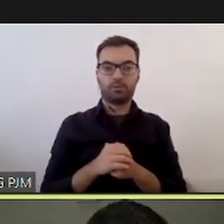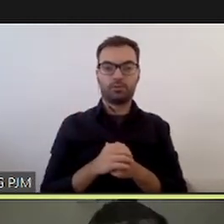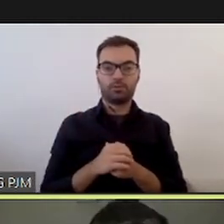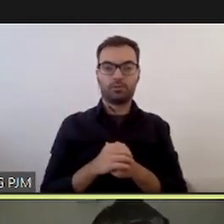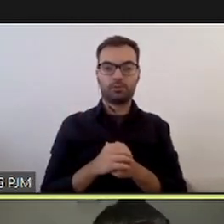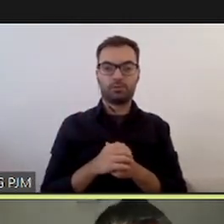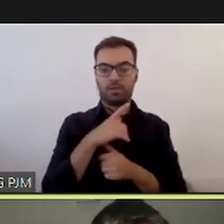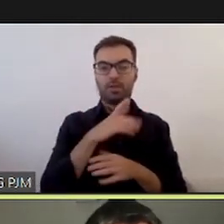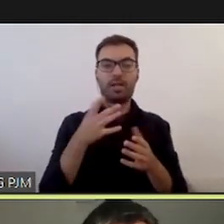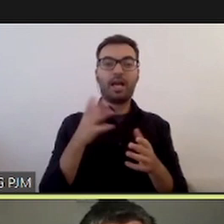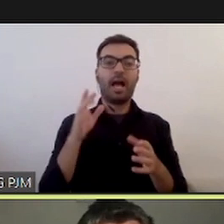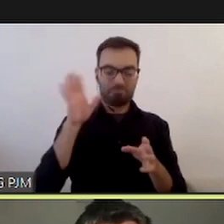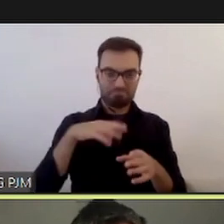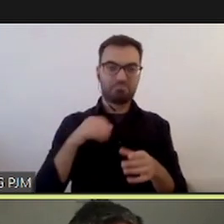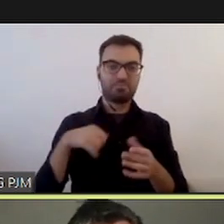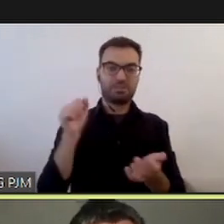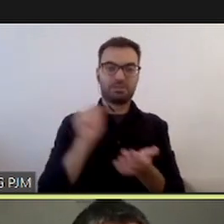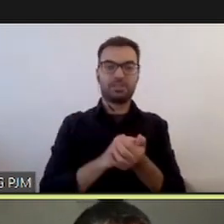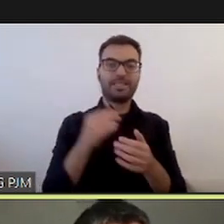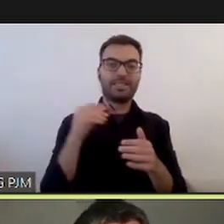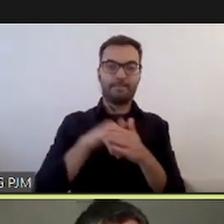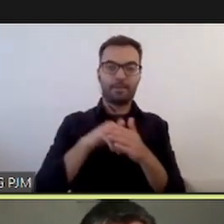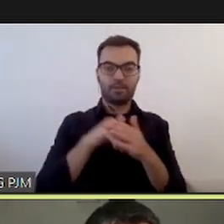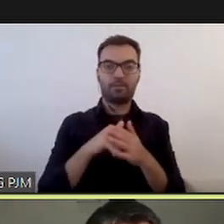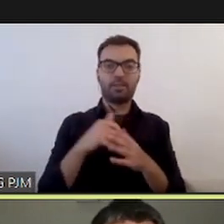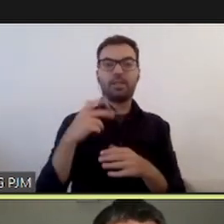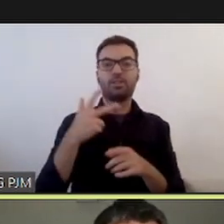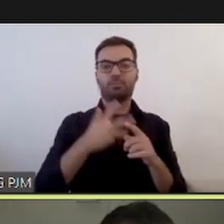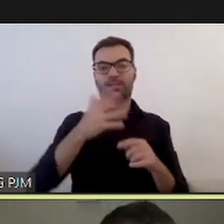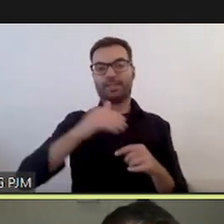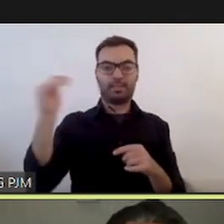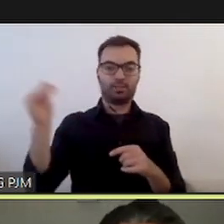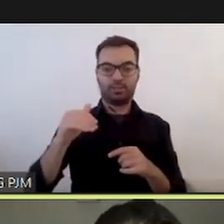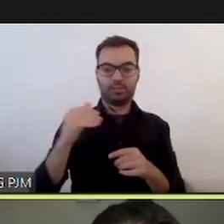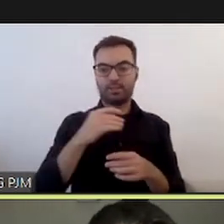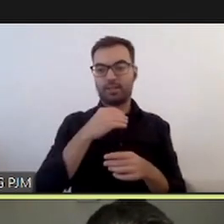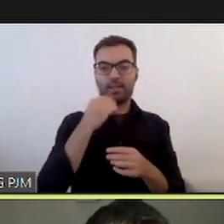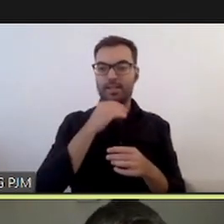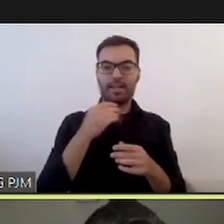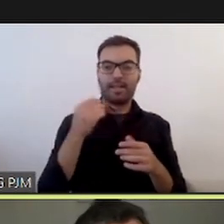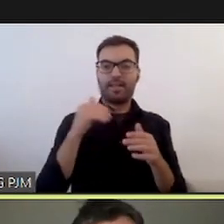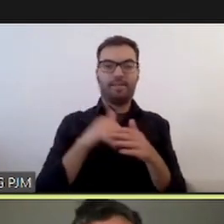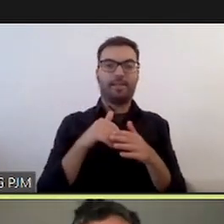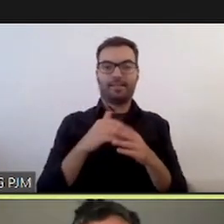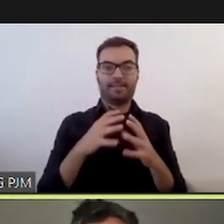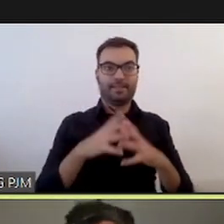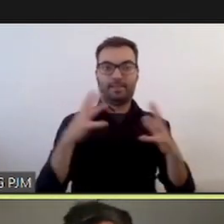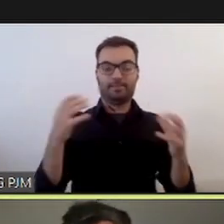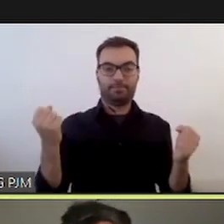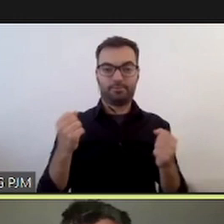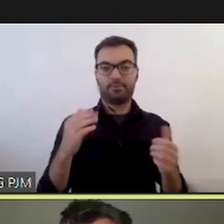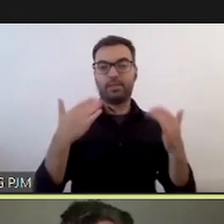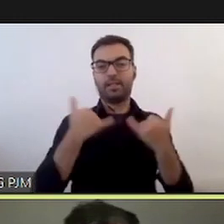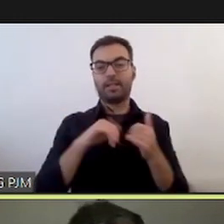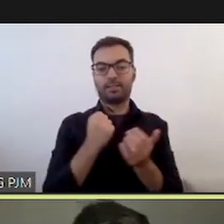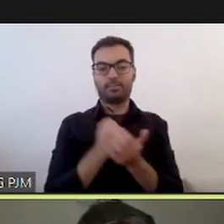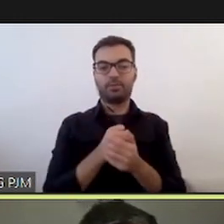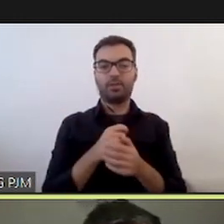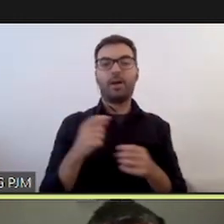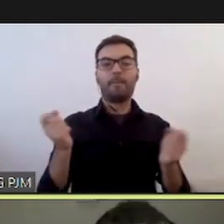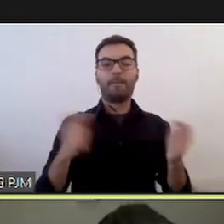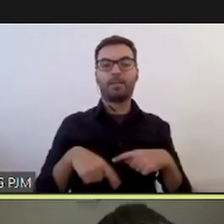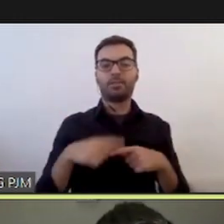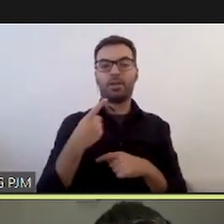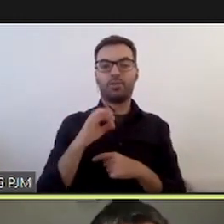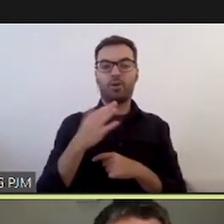next year. So there is the best ROI of the investment in the history of the accessibility. Different cases, Domino Pizza.